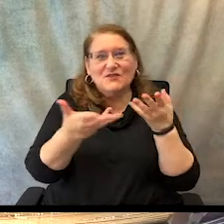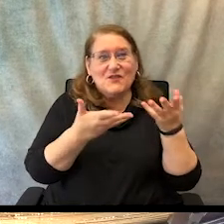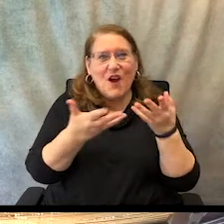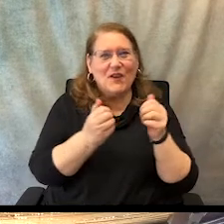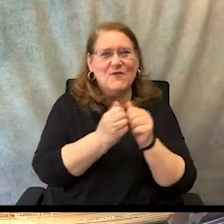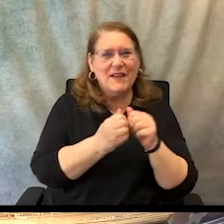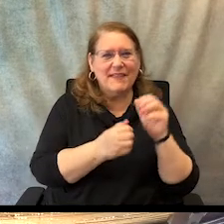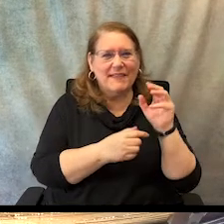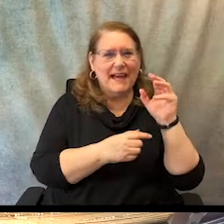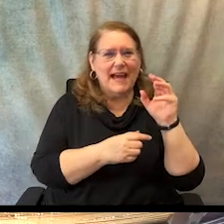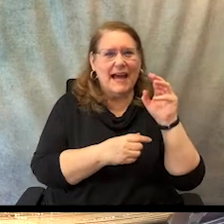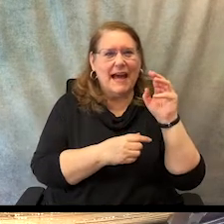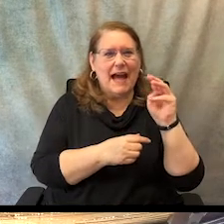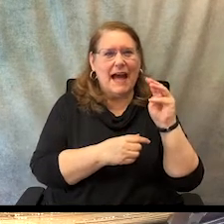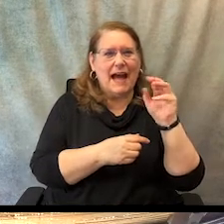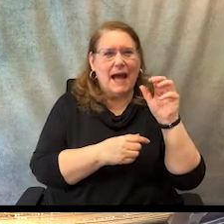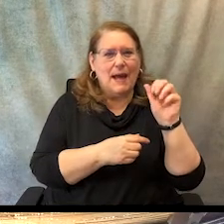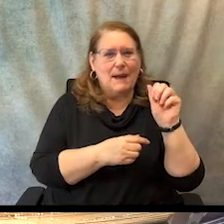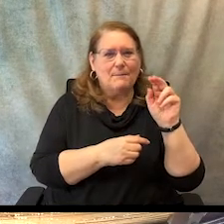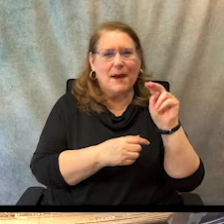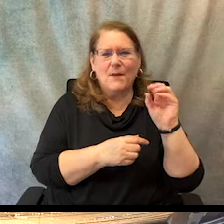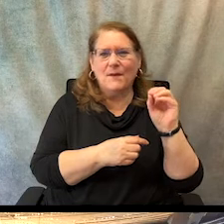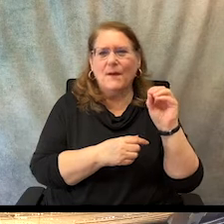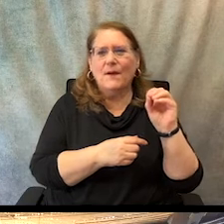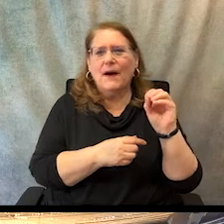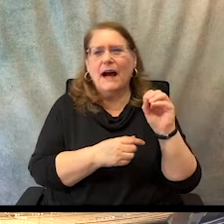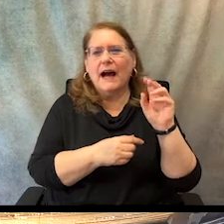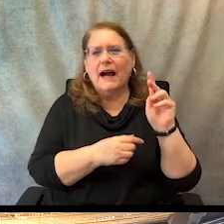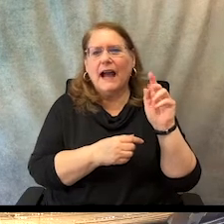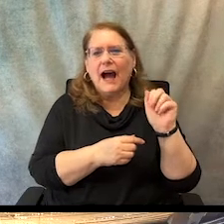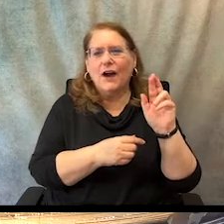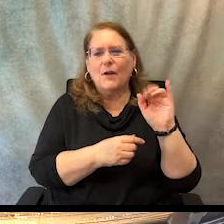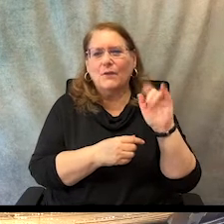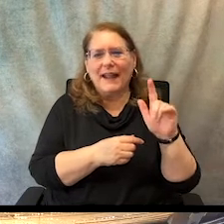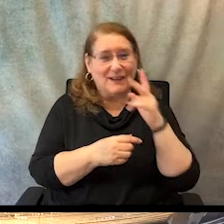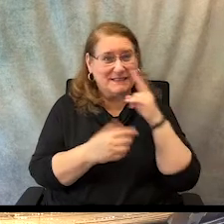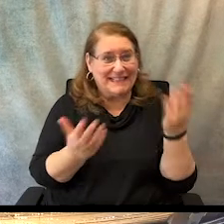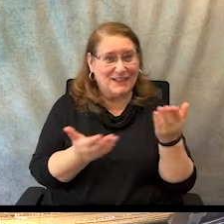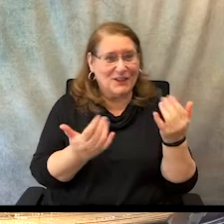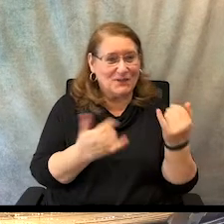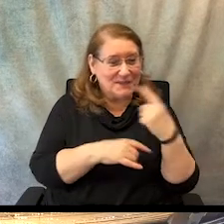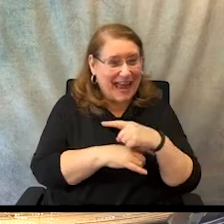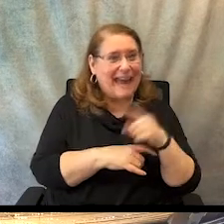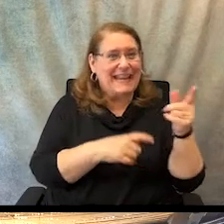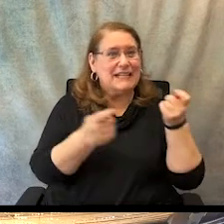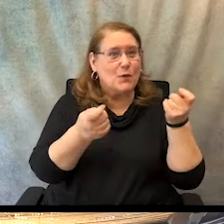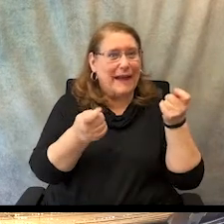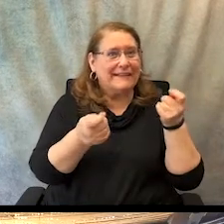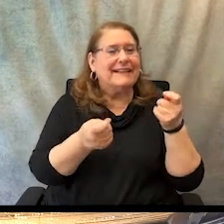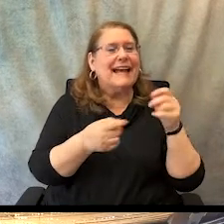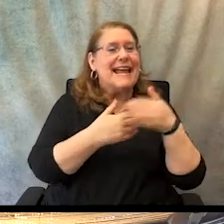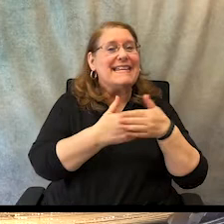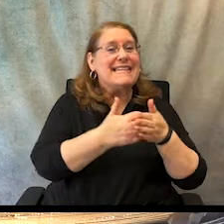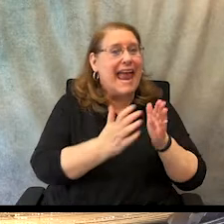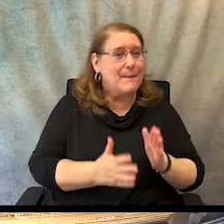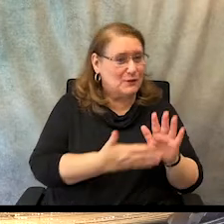from Mano Khalil, as you can see here with us today, who directed Neighbours, the film we have